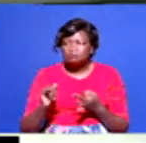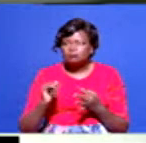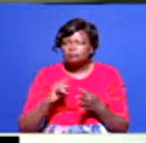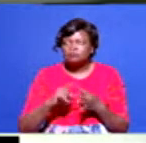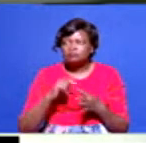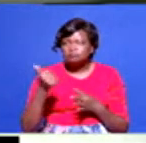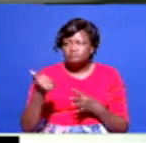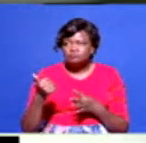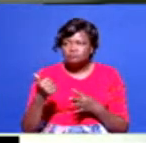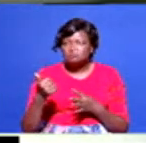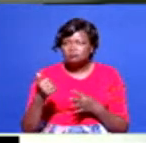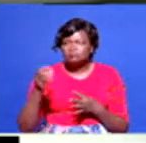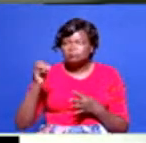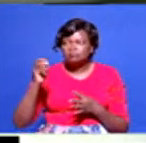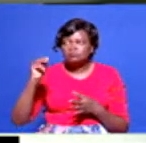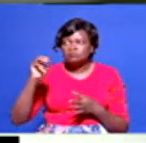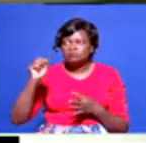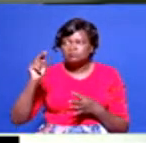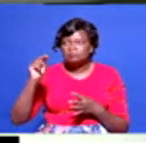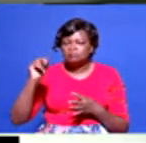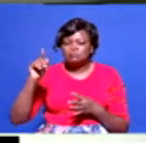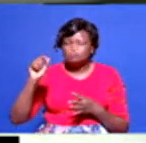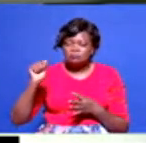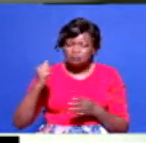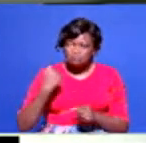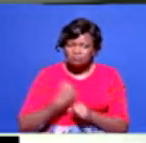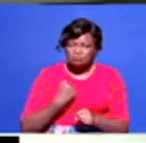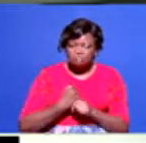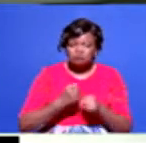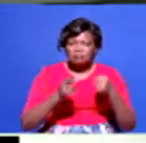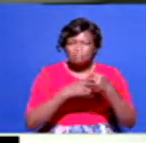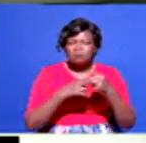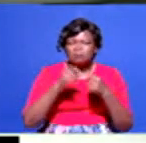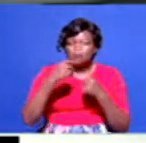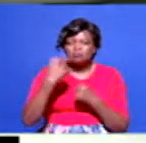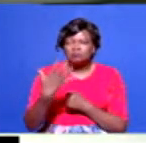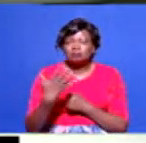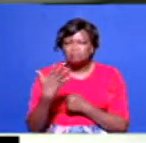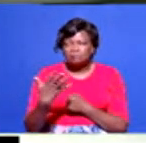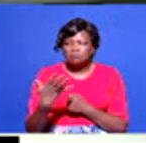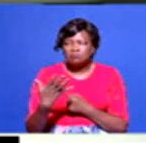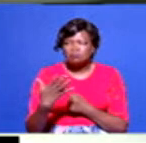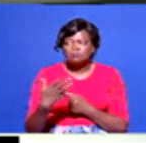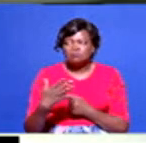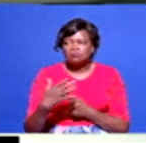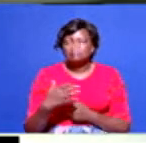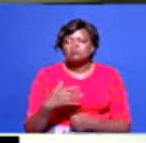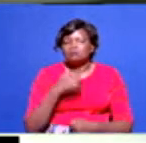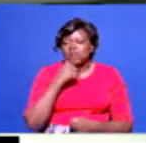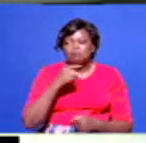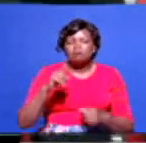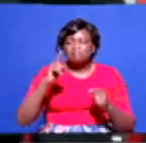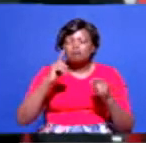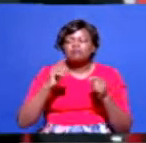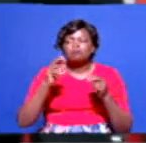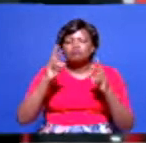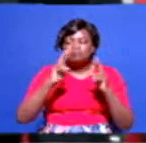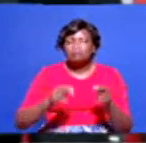Ferdinand Omanyala. The event will be held on the 7th of May at the Moi International Sports Center, Kasarani.